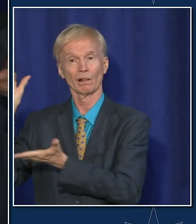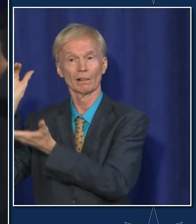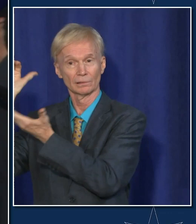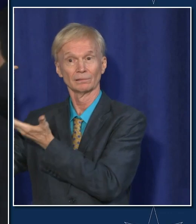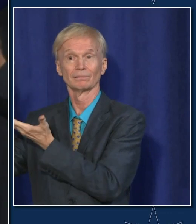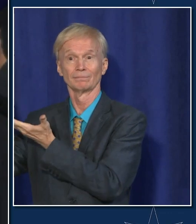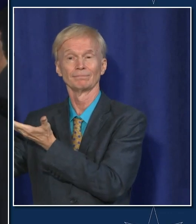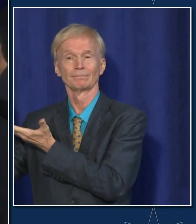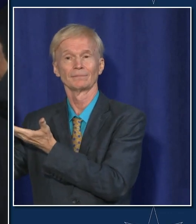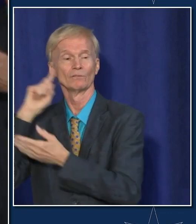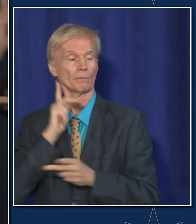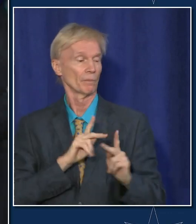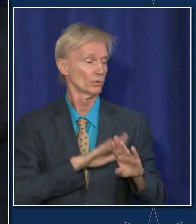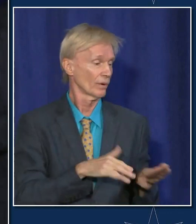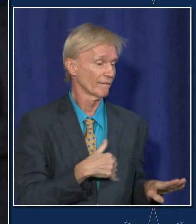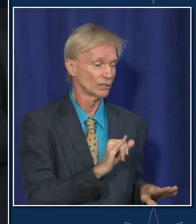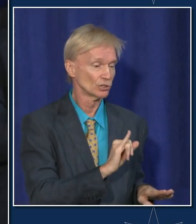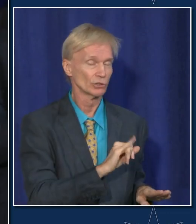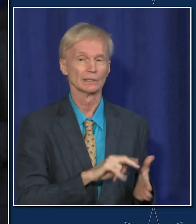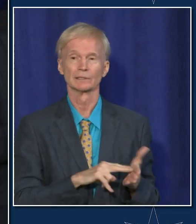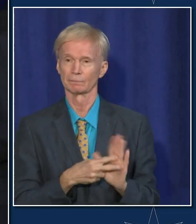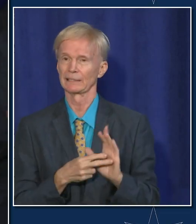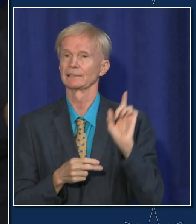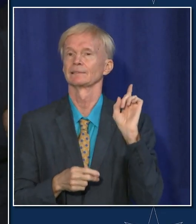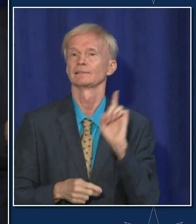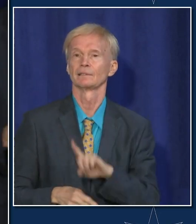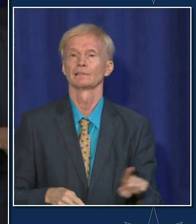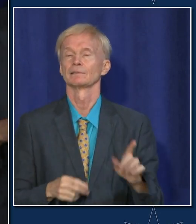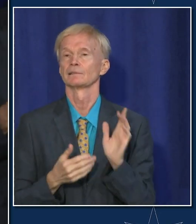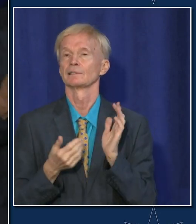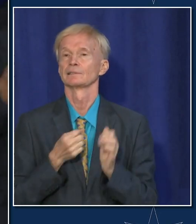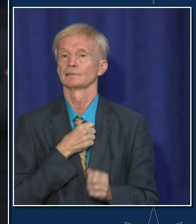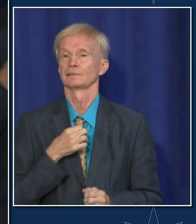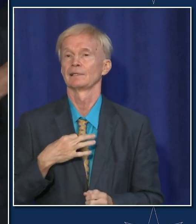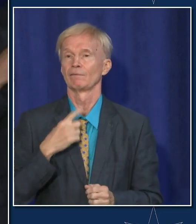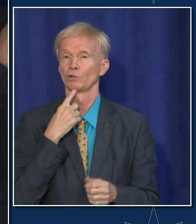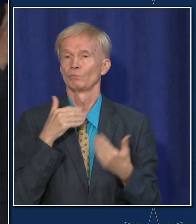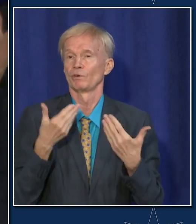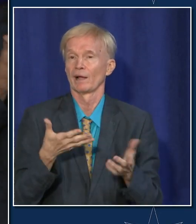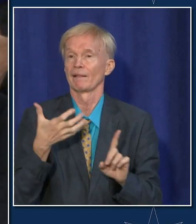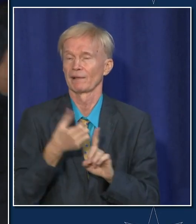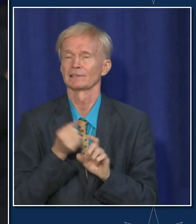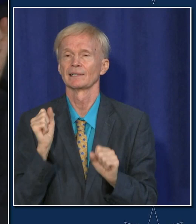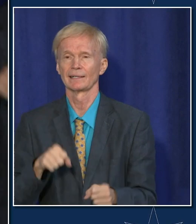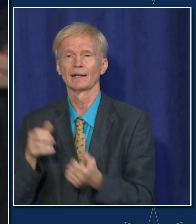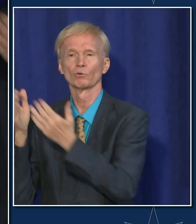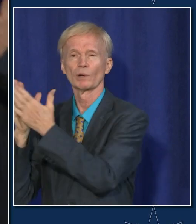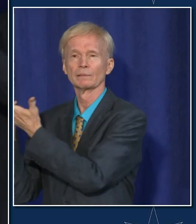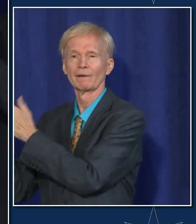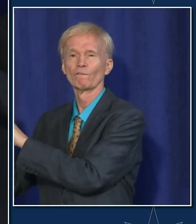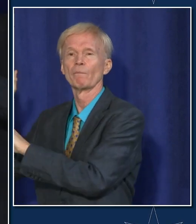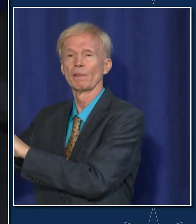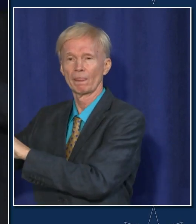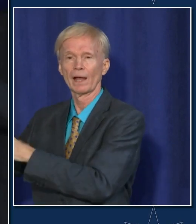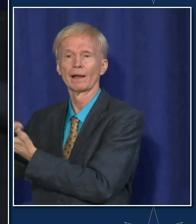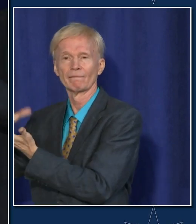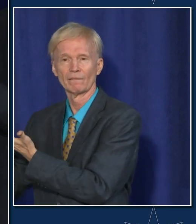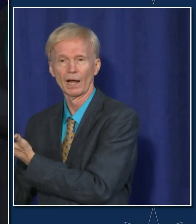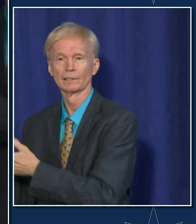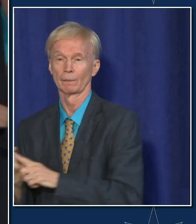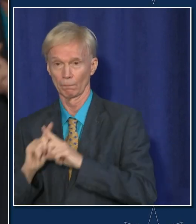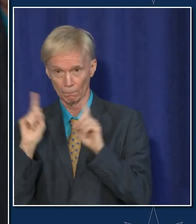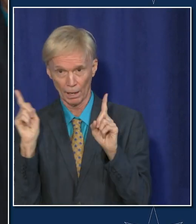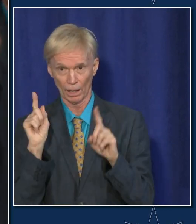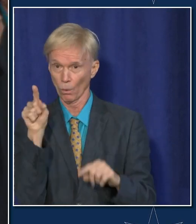is uninsured, et cetera, where a provider can request that. The only setting in which someone could see a